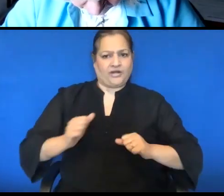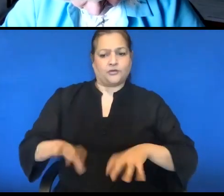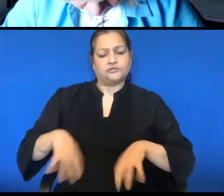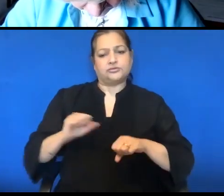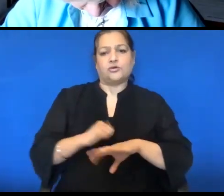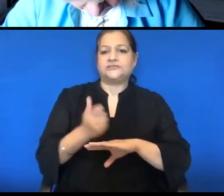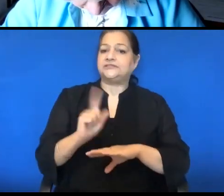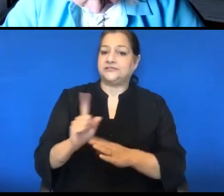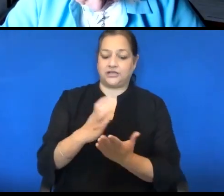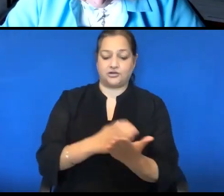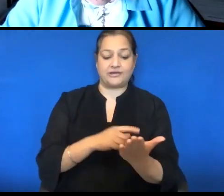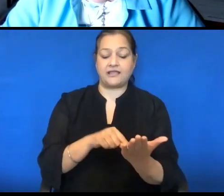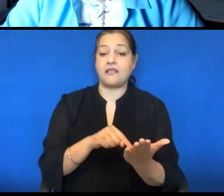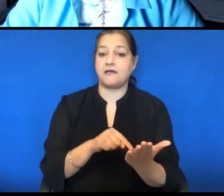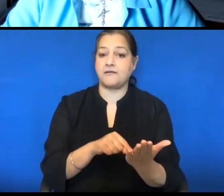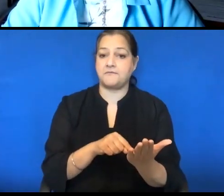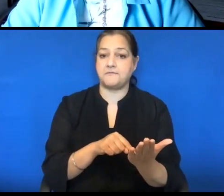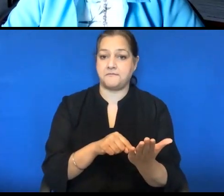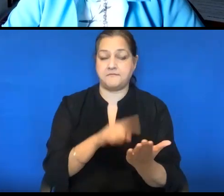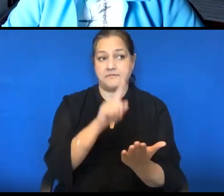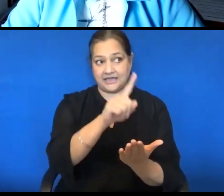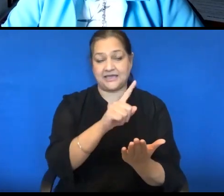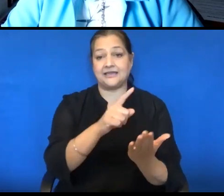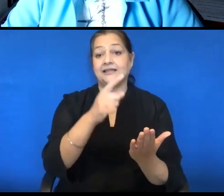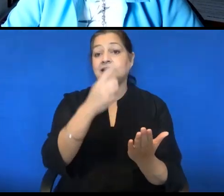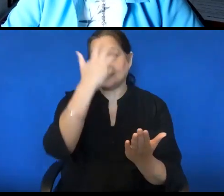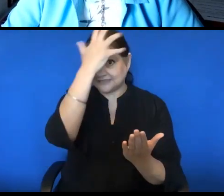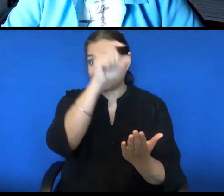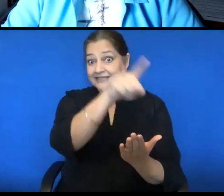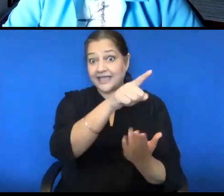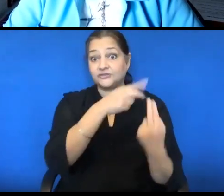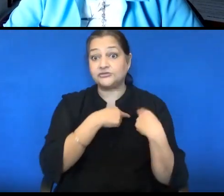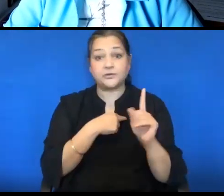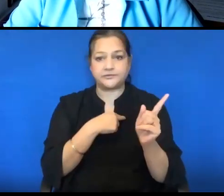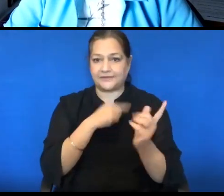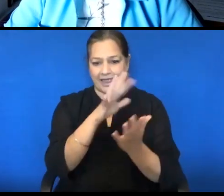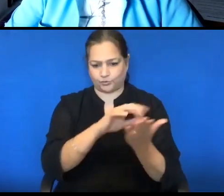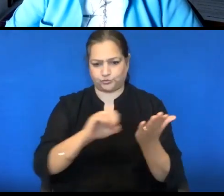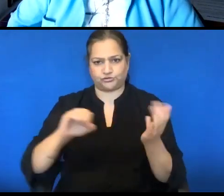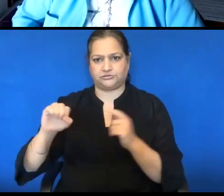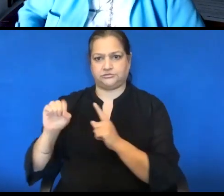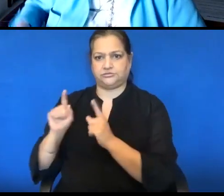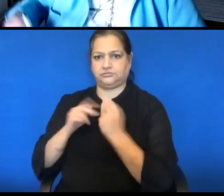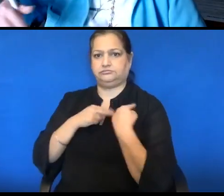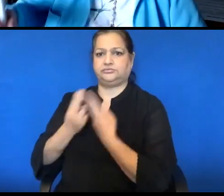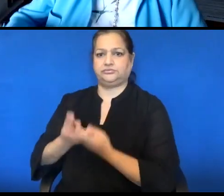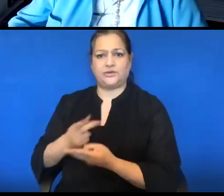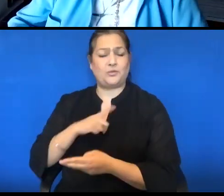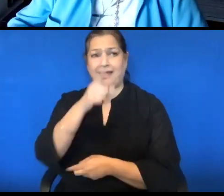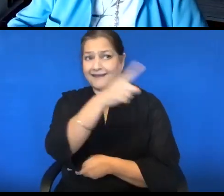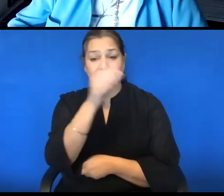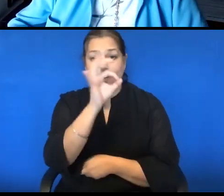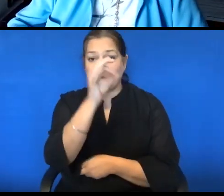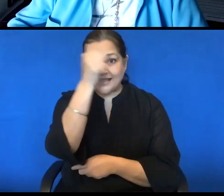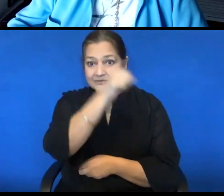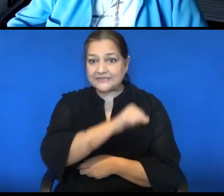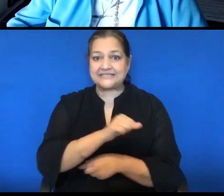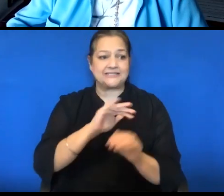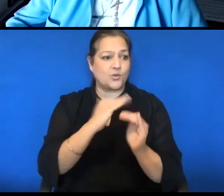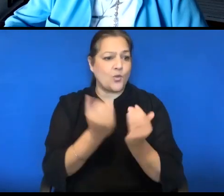take these changes actually out of the hands of the state. No longer have people who have no expertise, no real world experience on